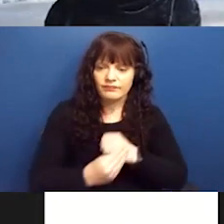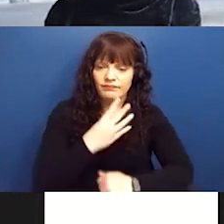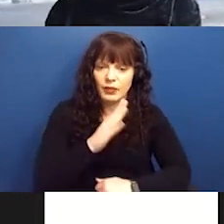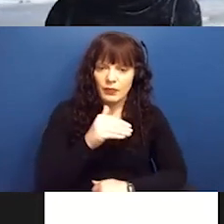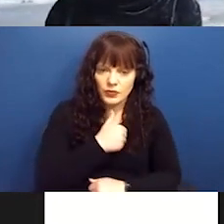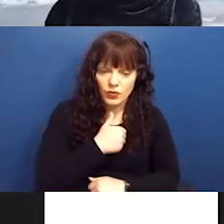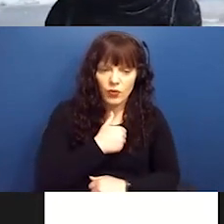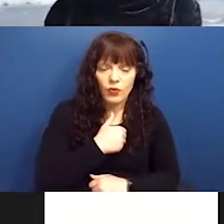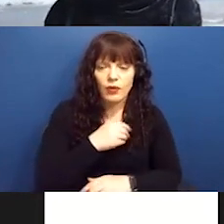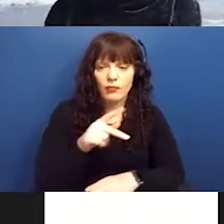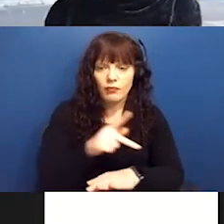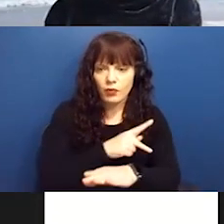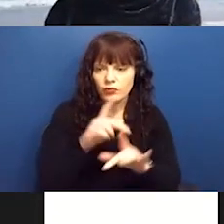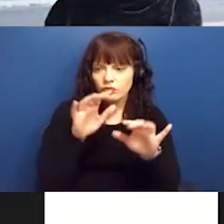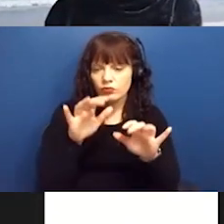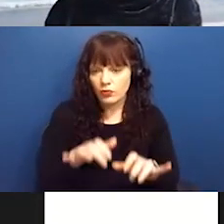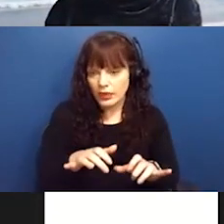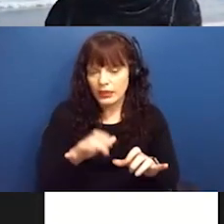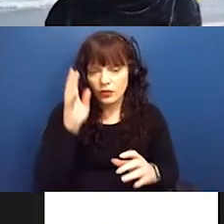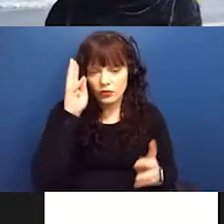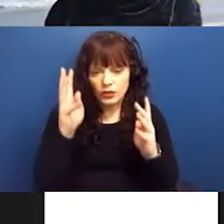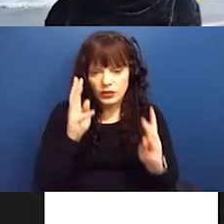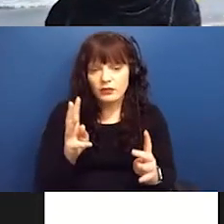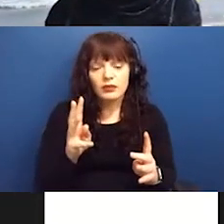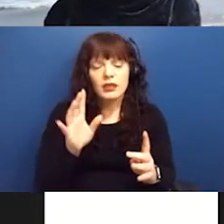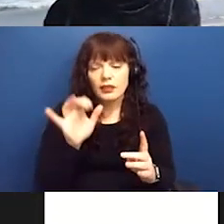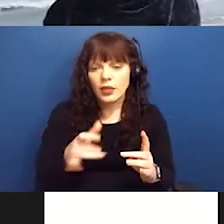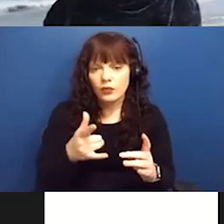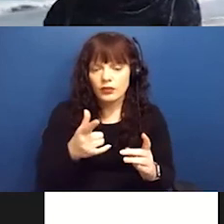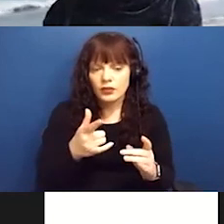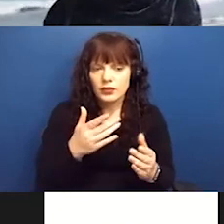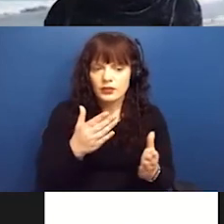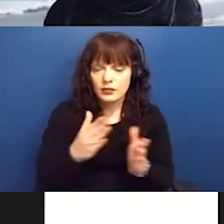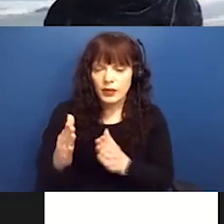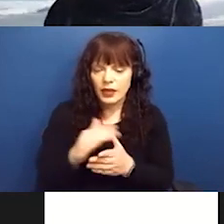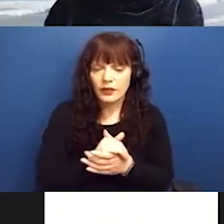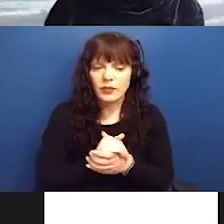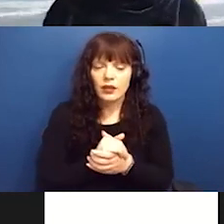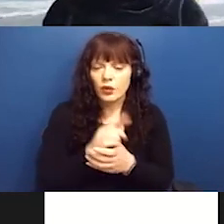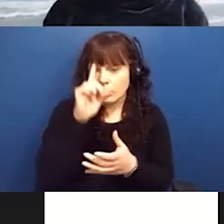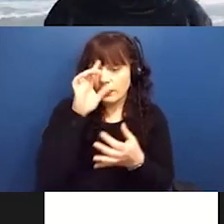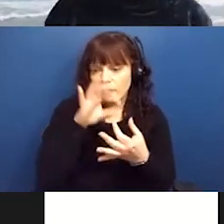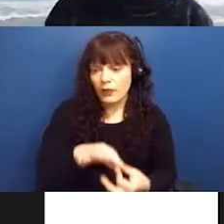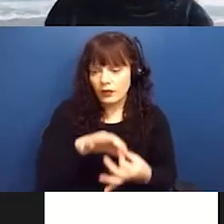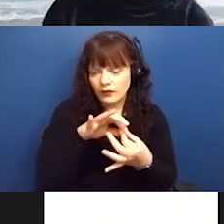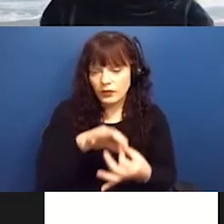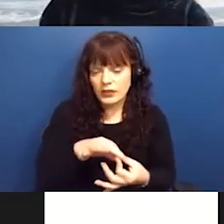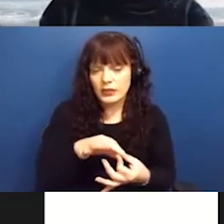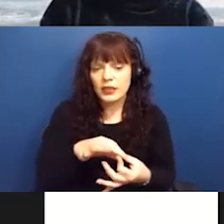and creativity was that path to it. Combined with the mindfulness,